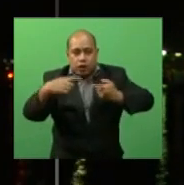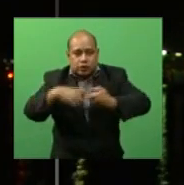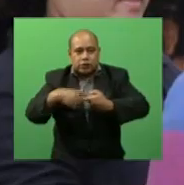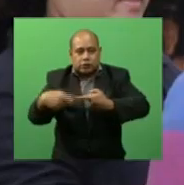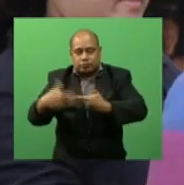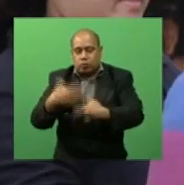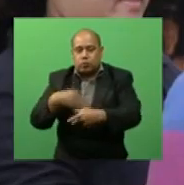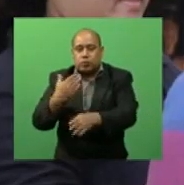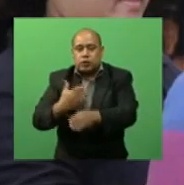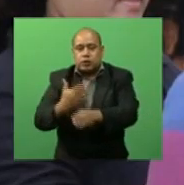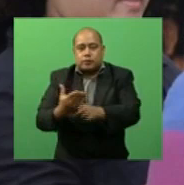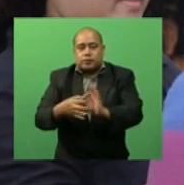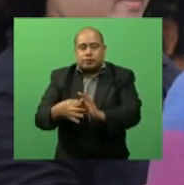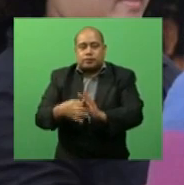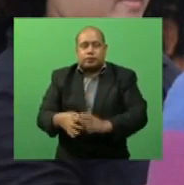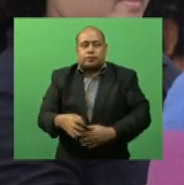reports.